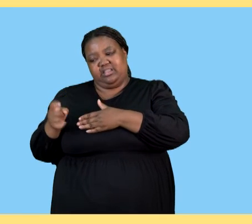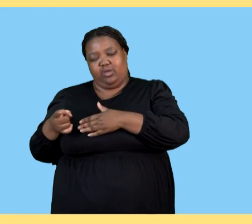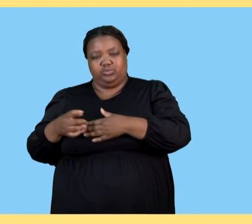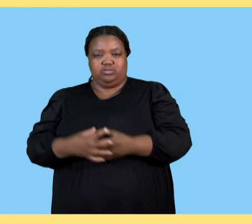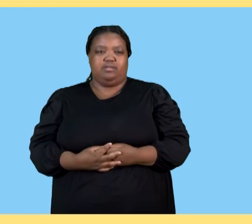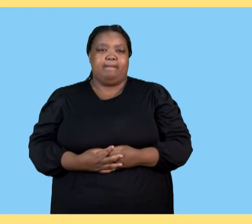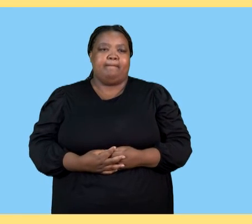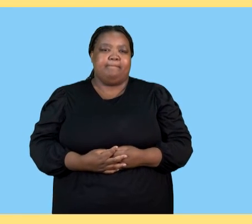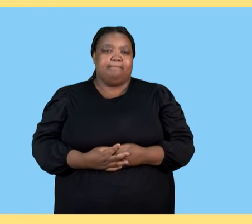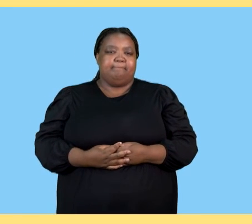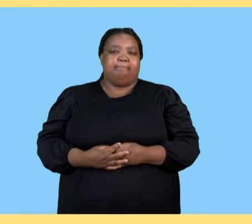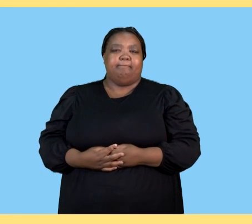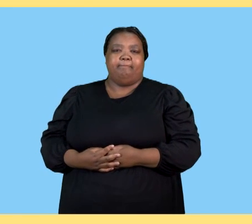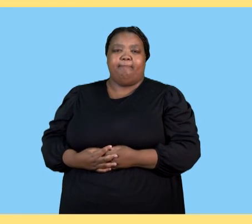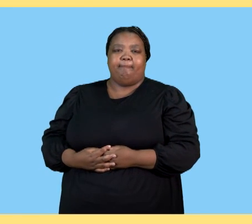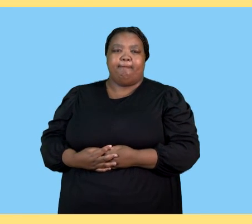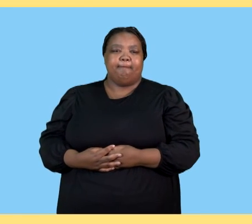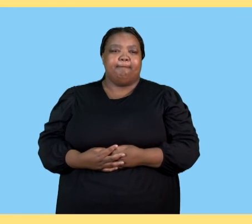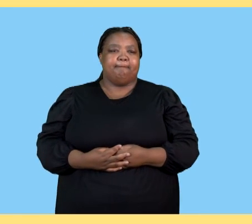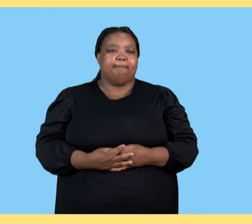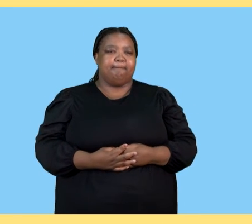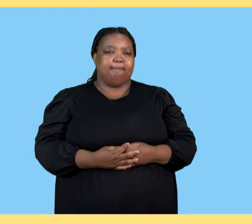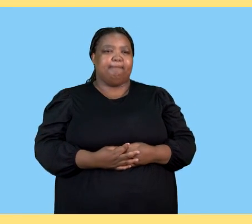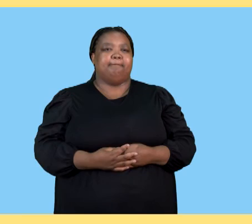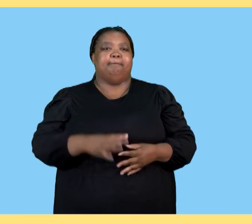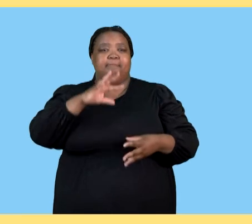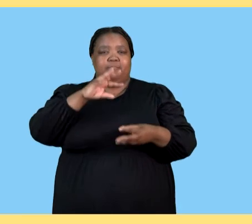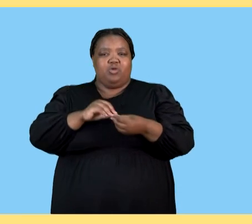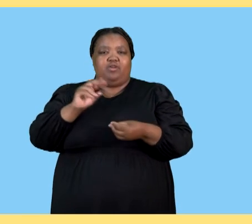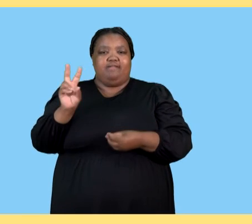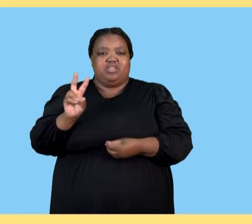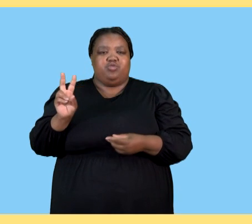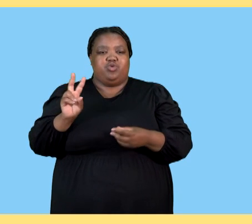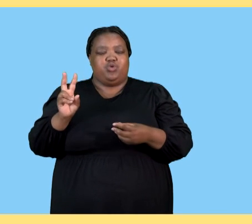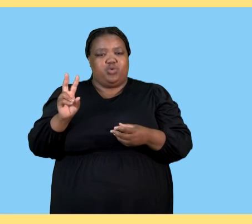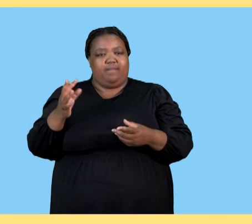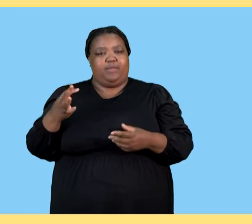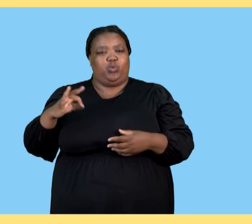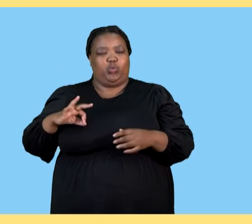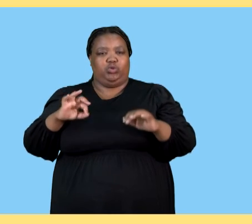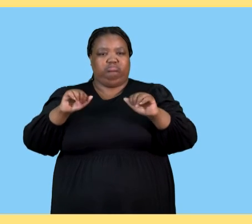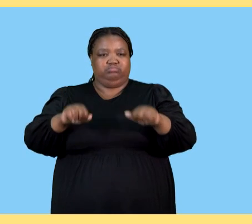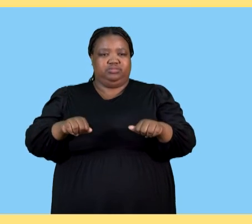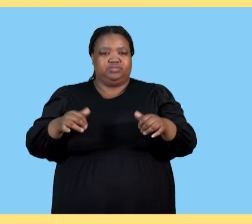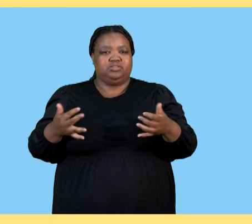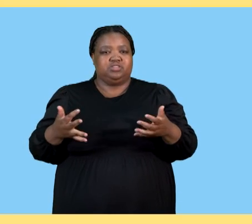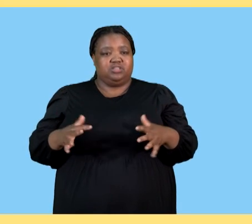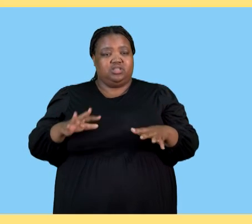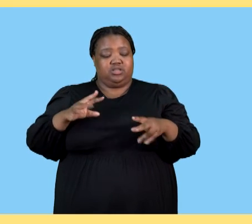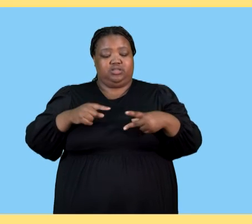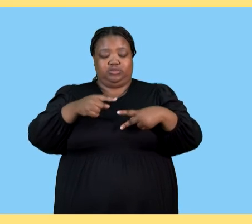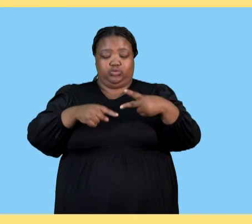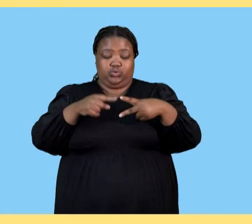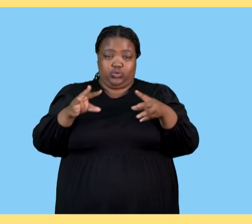us 18,000. That is the wages. And these are all the variable costs there are. All right?